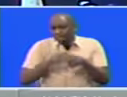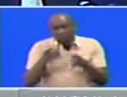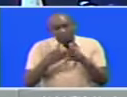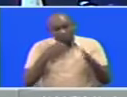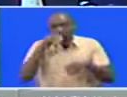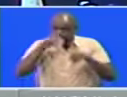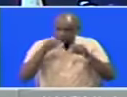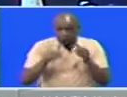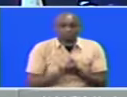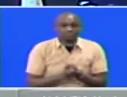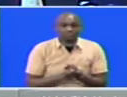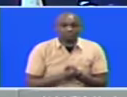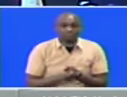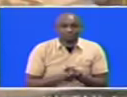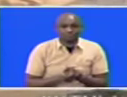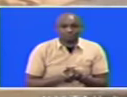fourth anniversary.